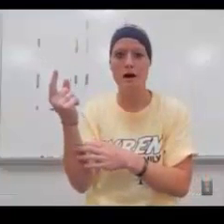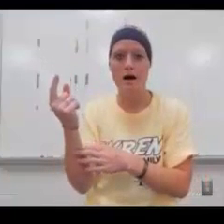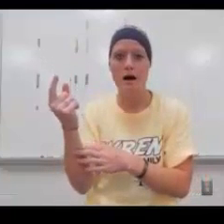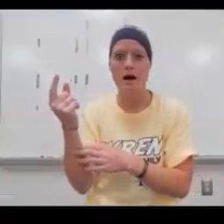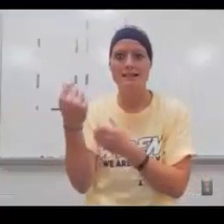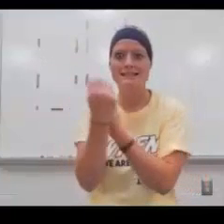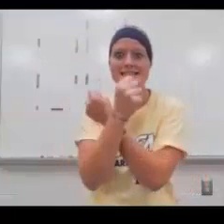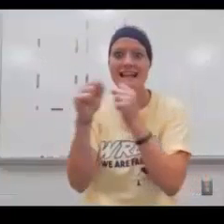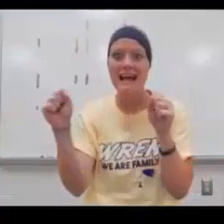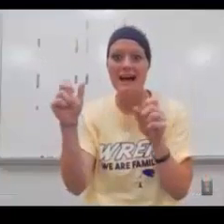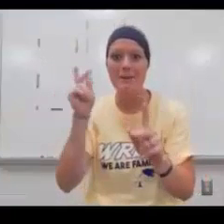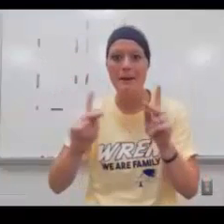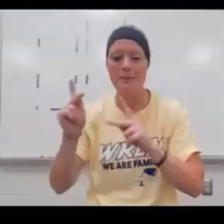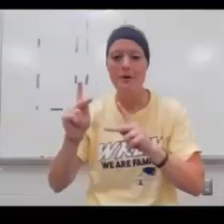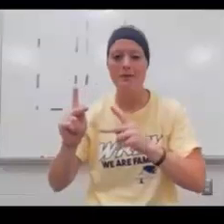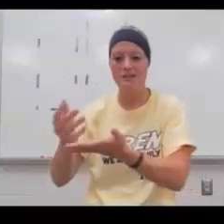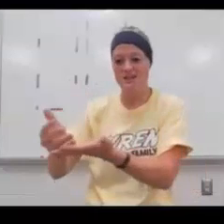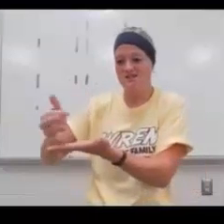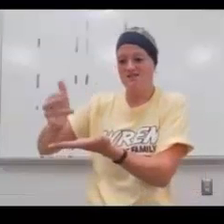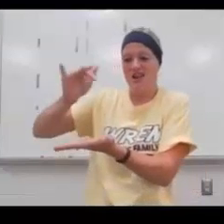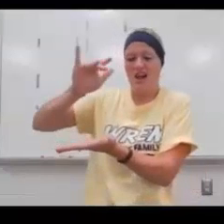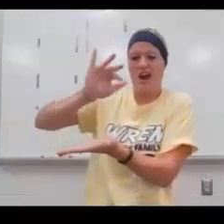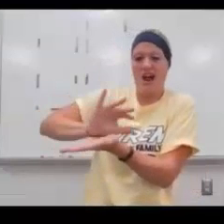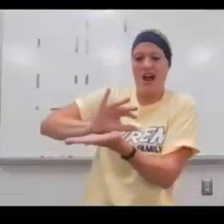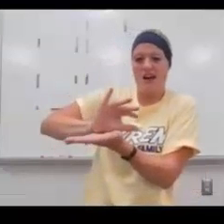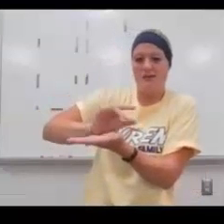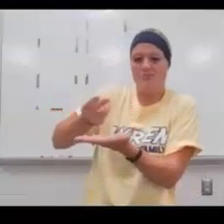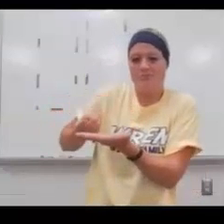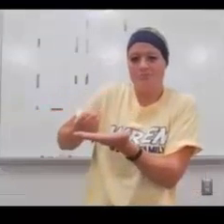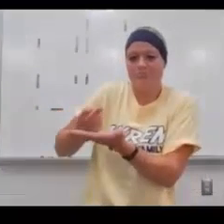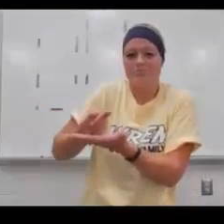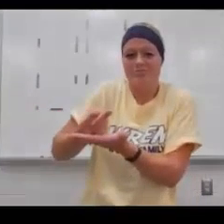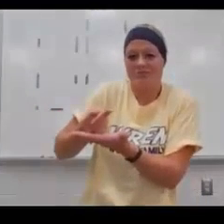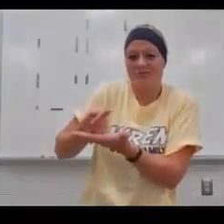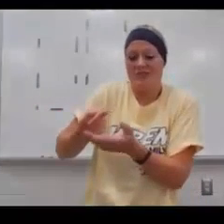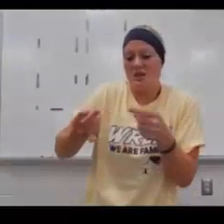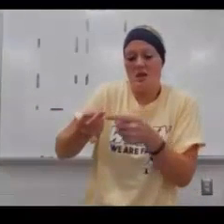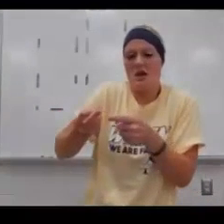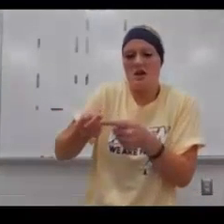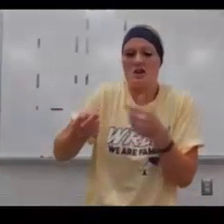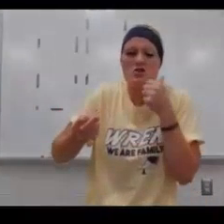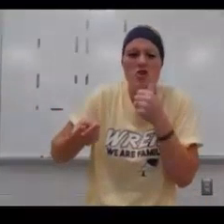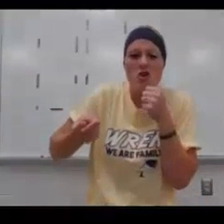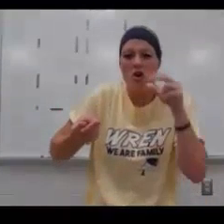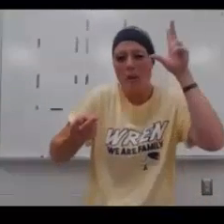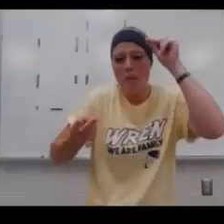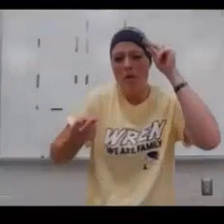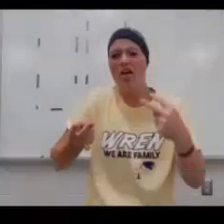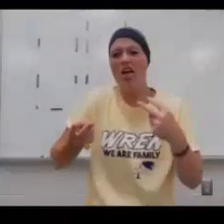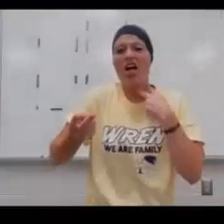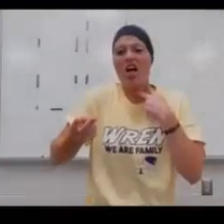They're called search dogs, and they helped save people. There was a pile